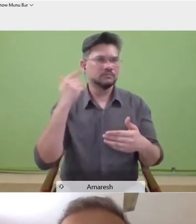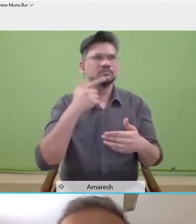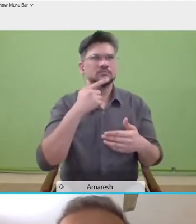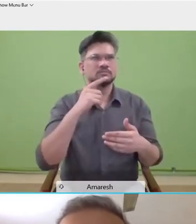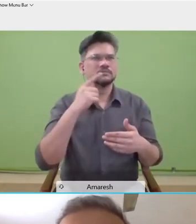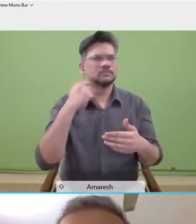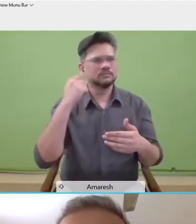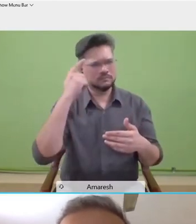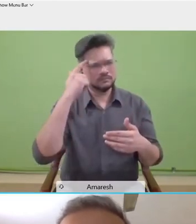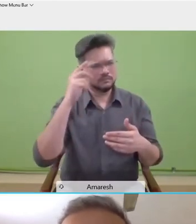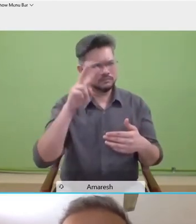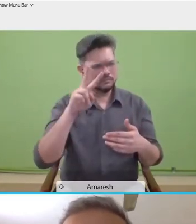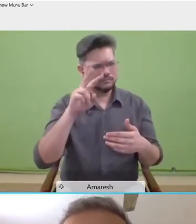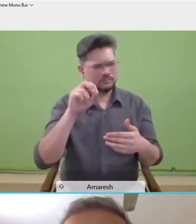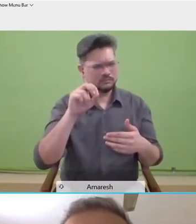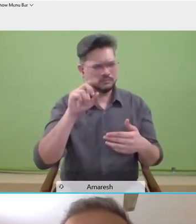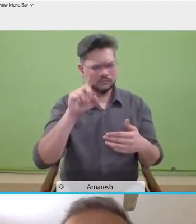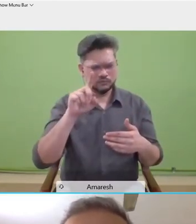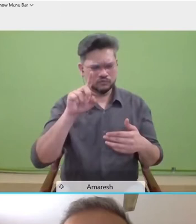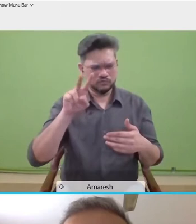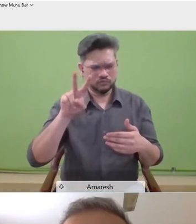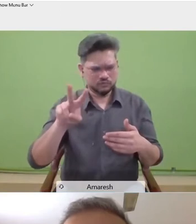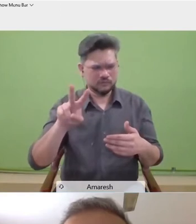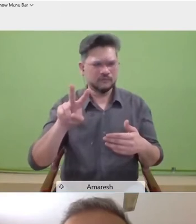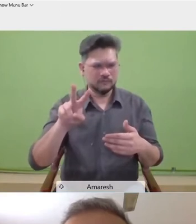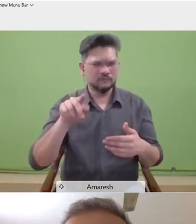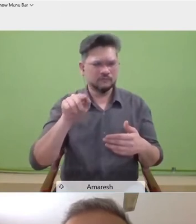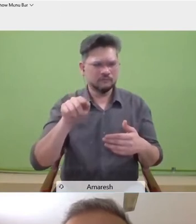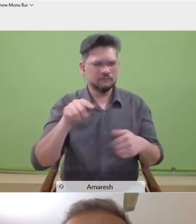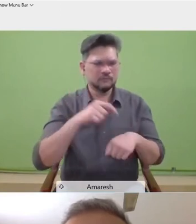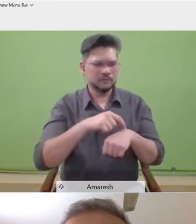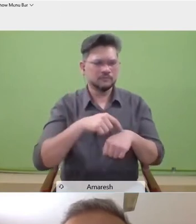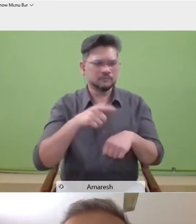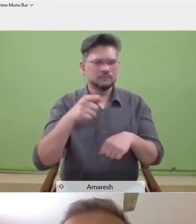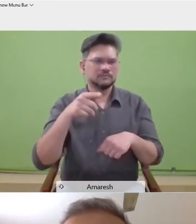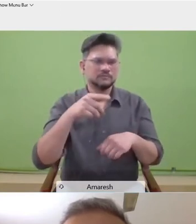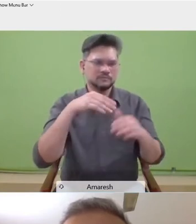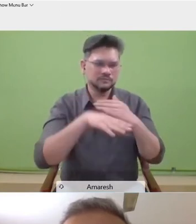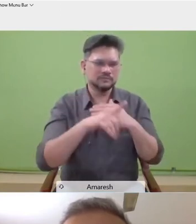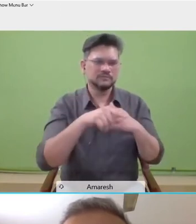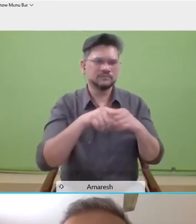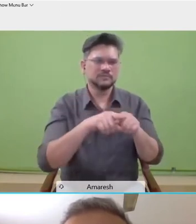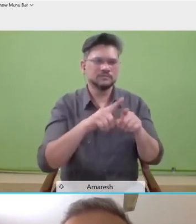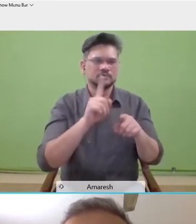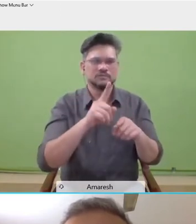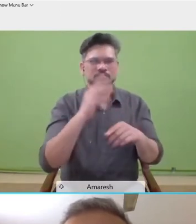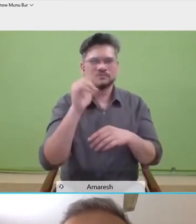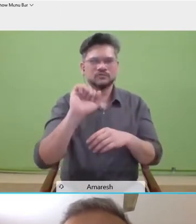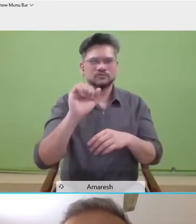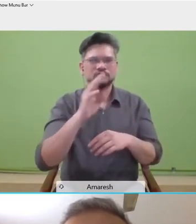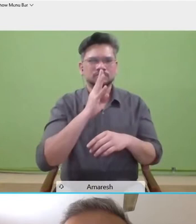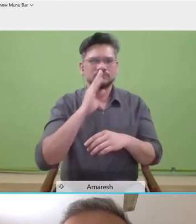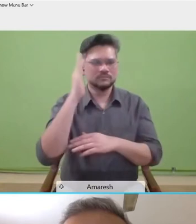in one of those sessions where he uh brought some of us together